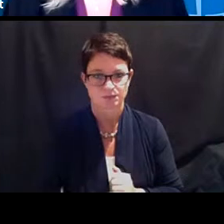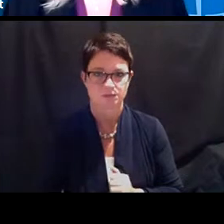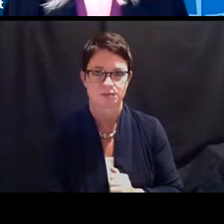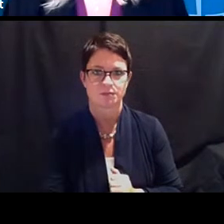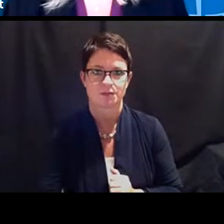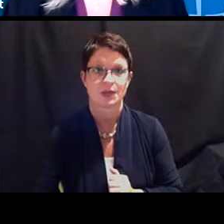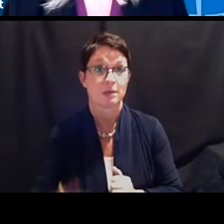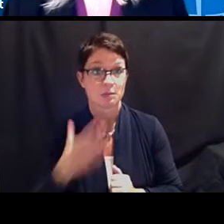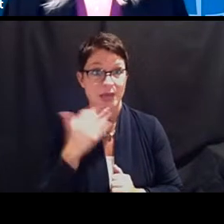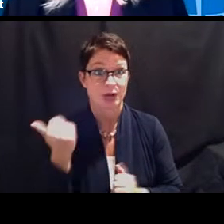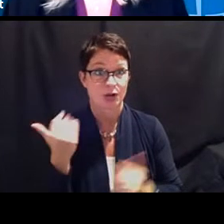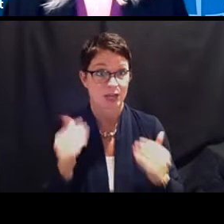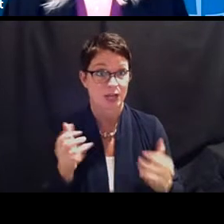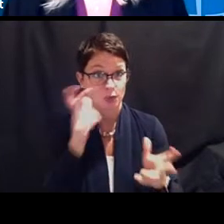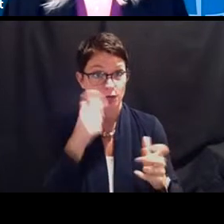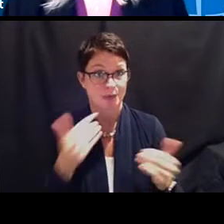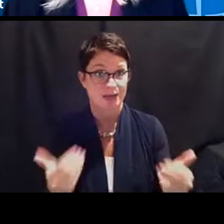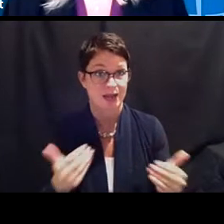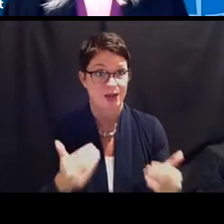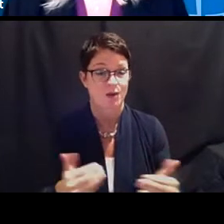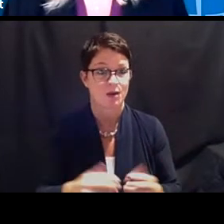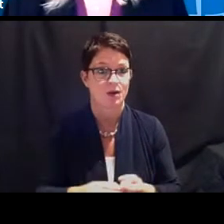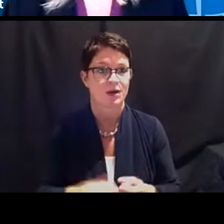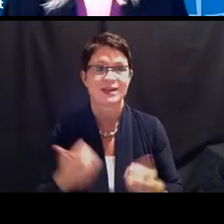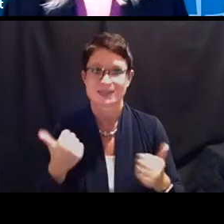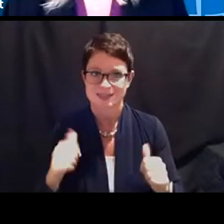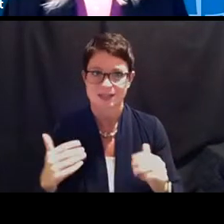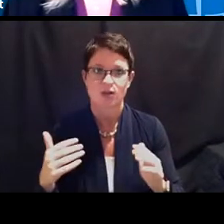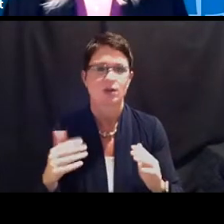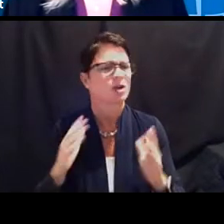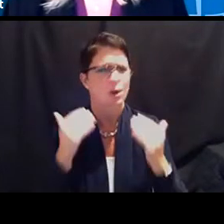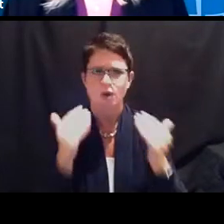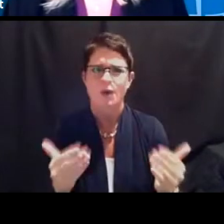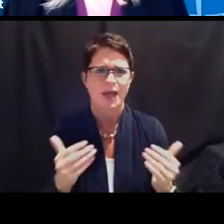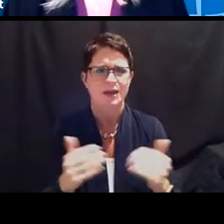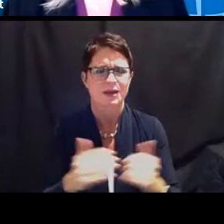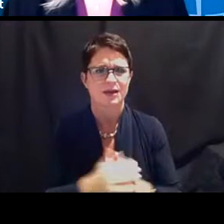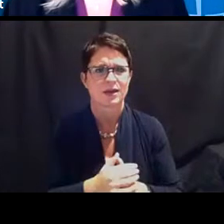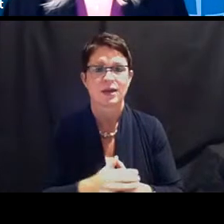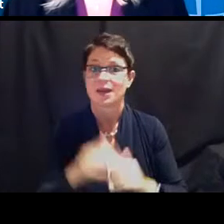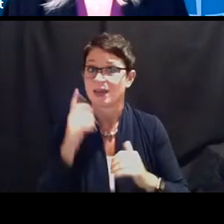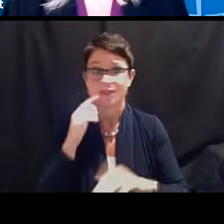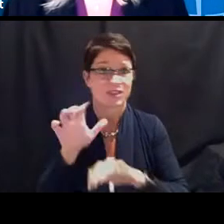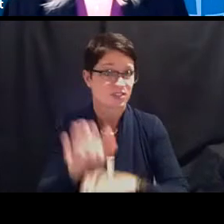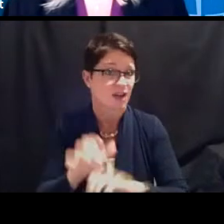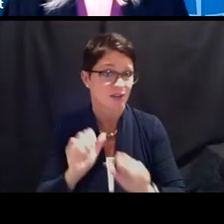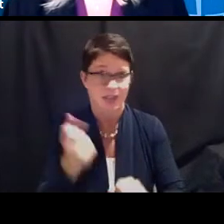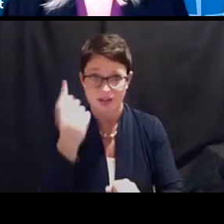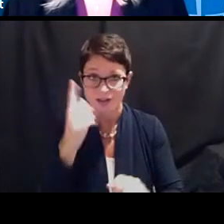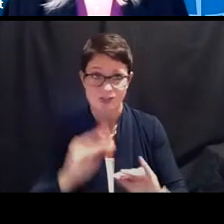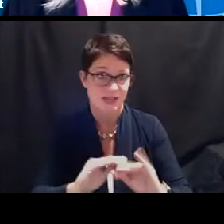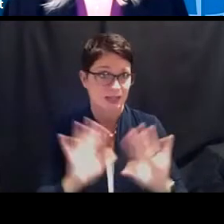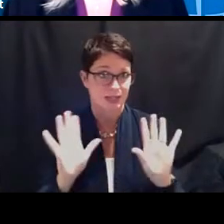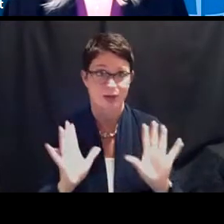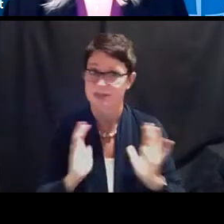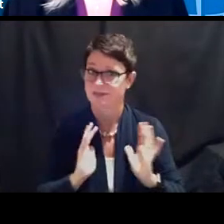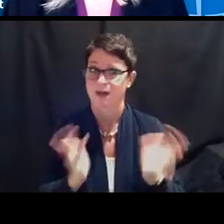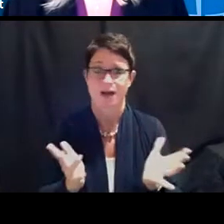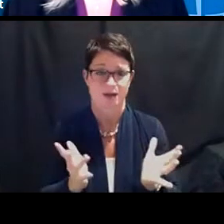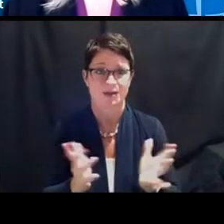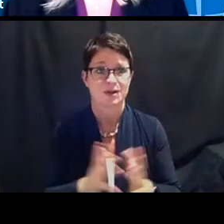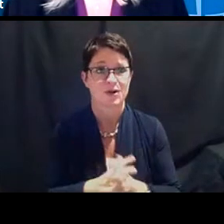Hello, can you hear me now? Yeah, we're still getting the echo though. If the stenographer can take down what you're